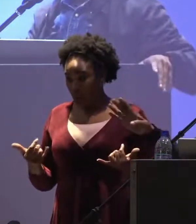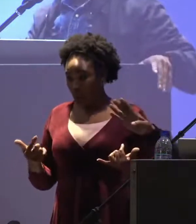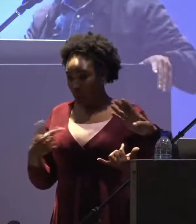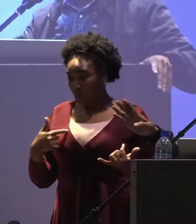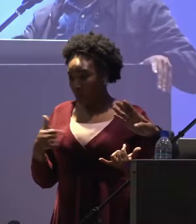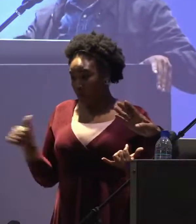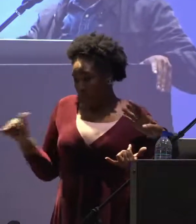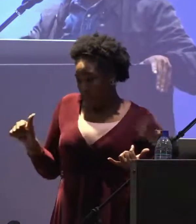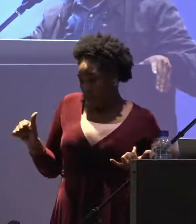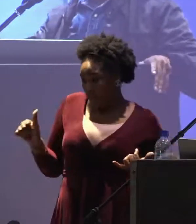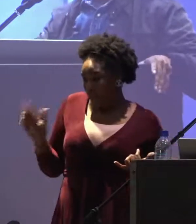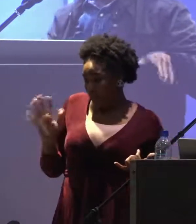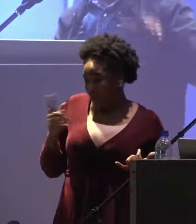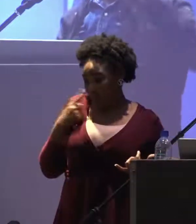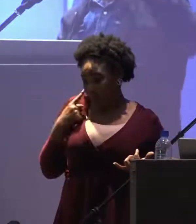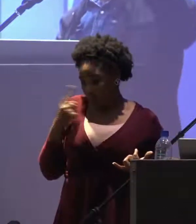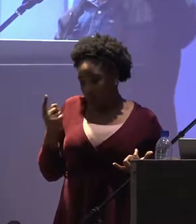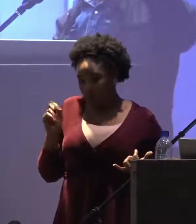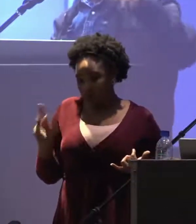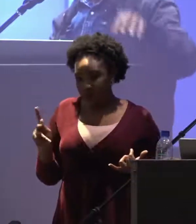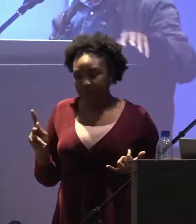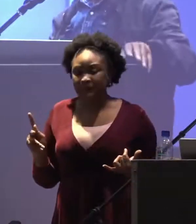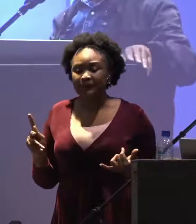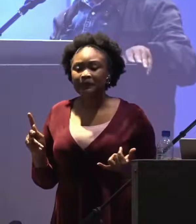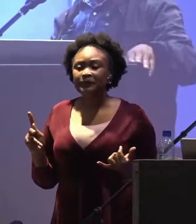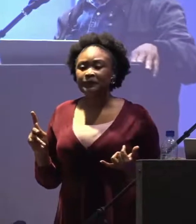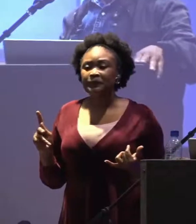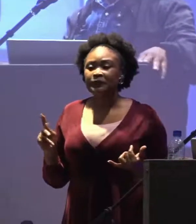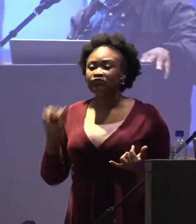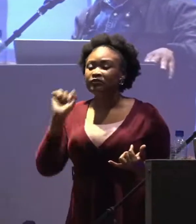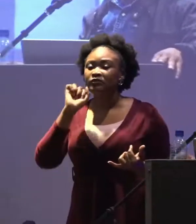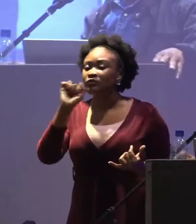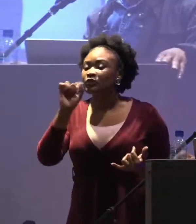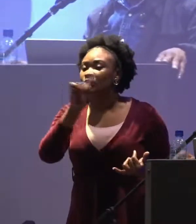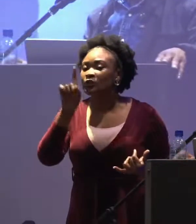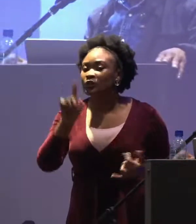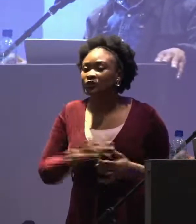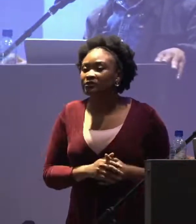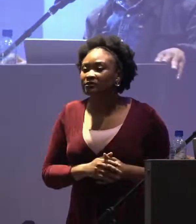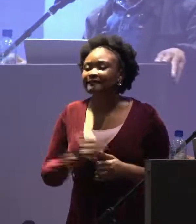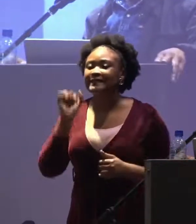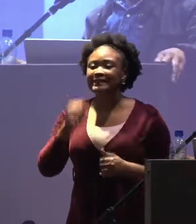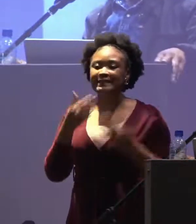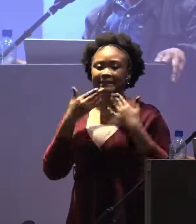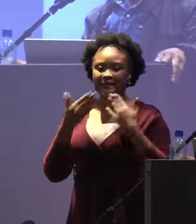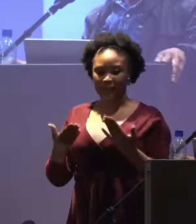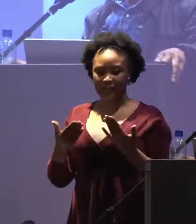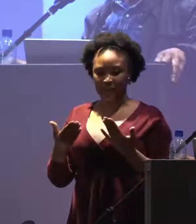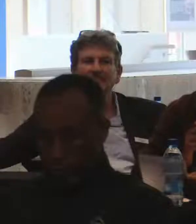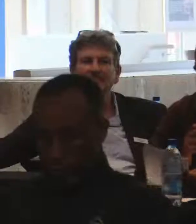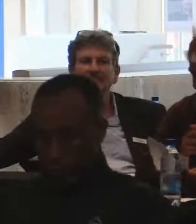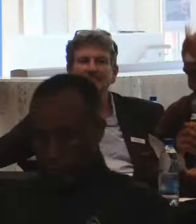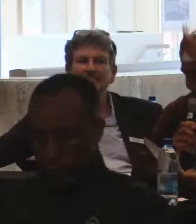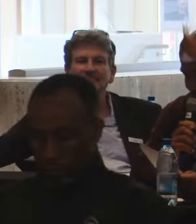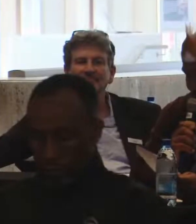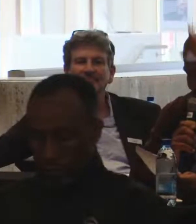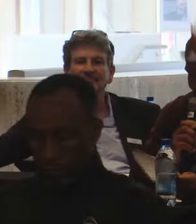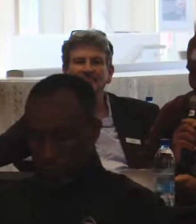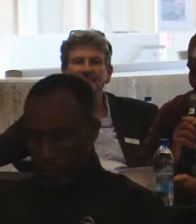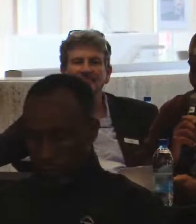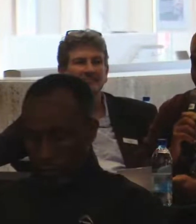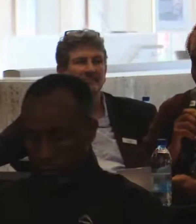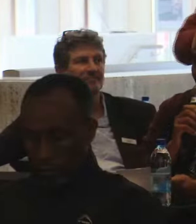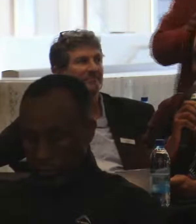I've recognized you. Chair, your question? Yes, thank you. Thank you. I want to thank the